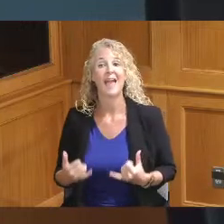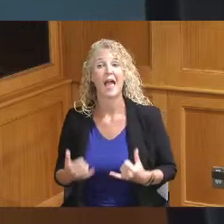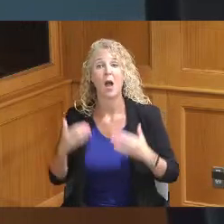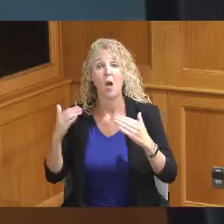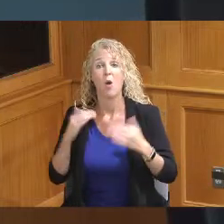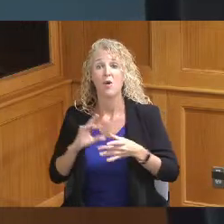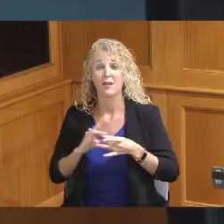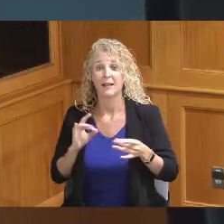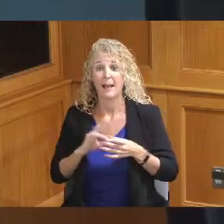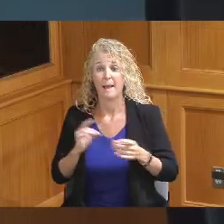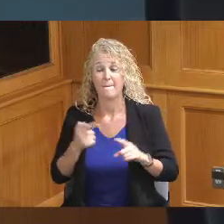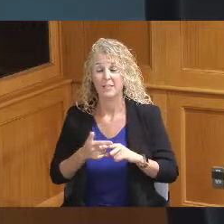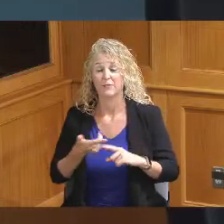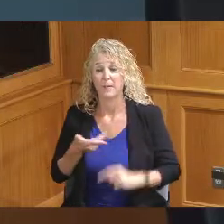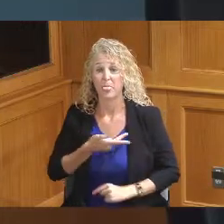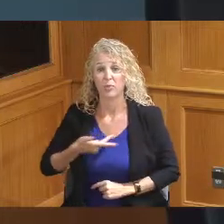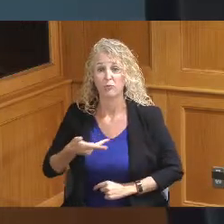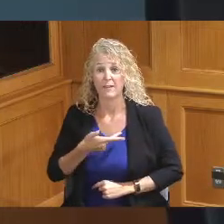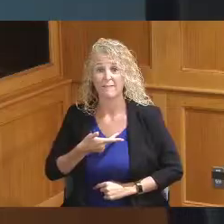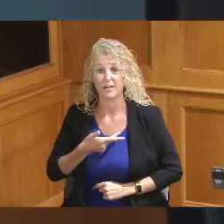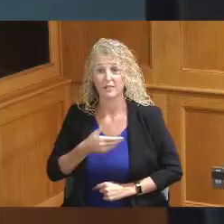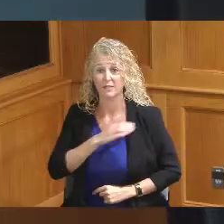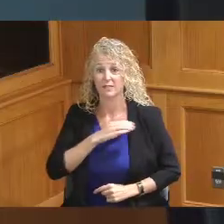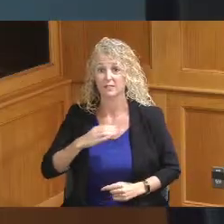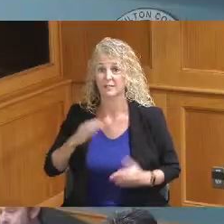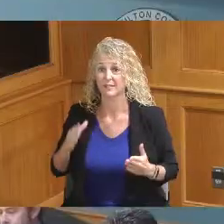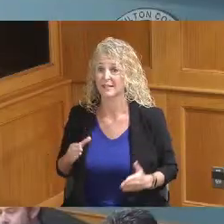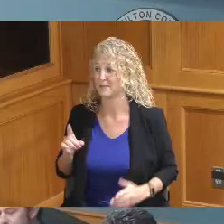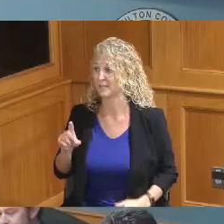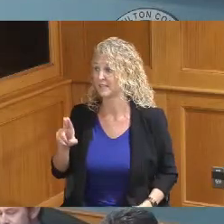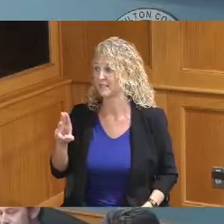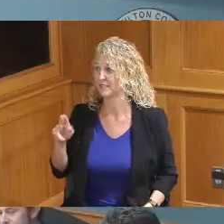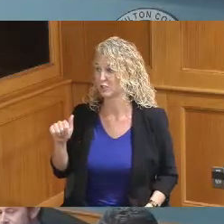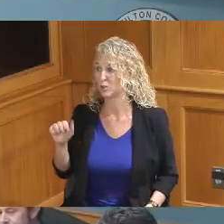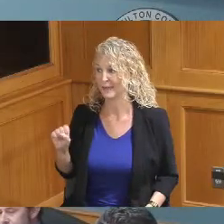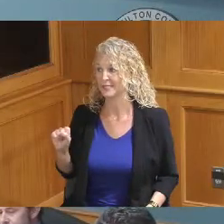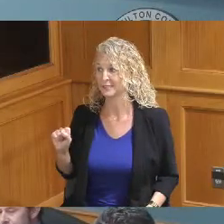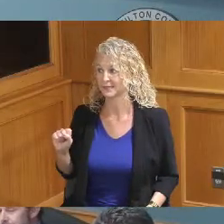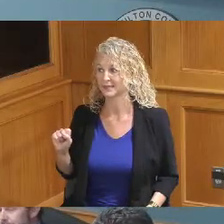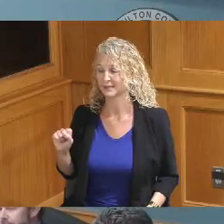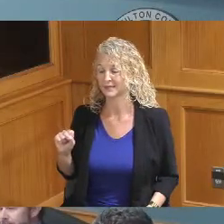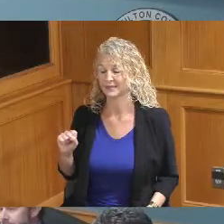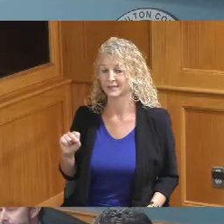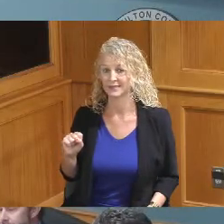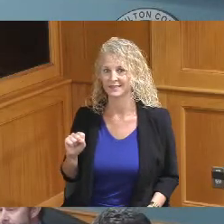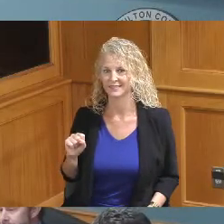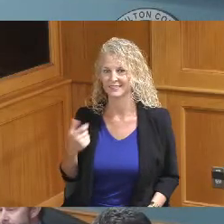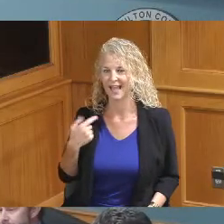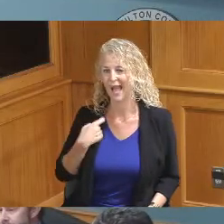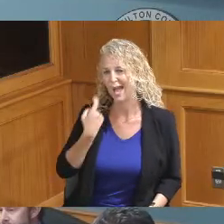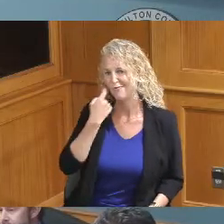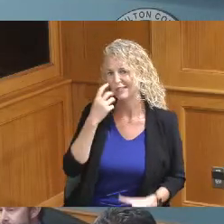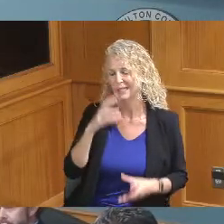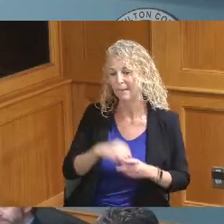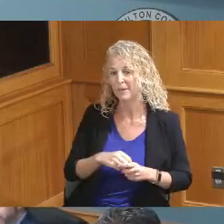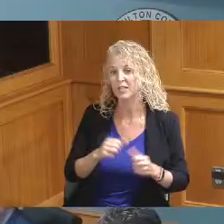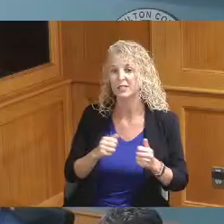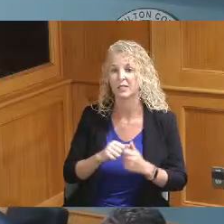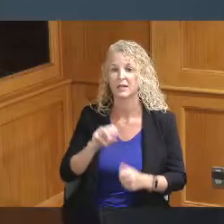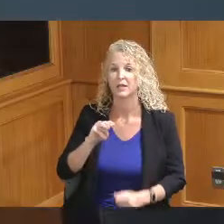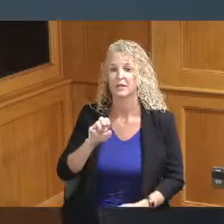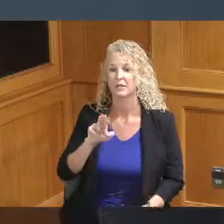on to comments and motions of the commissioners. Commissioner Summer Dumas. Thank you. Just a few things. I participated in the